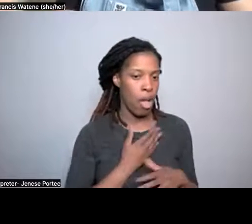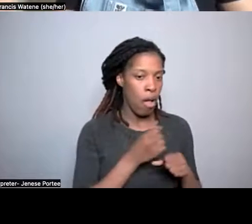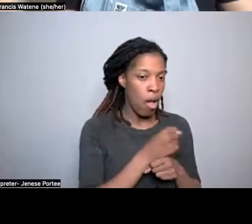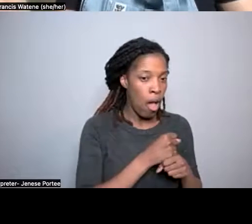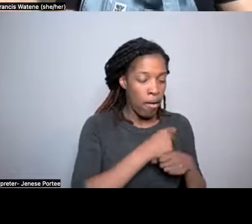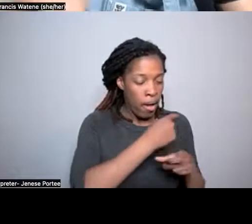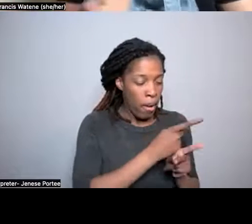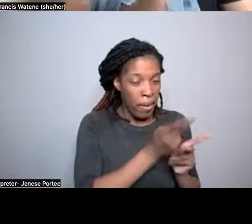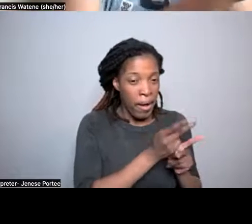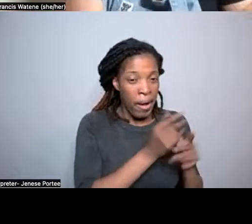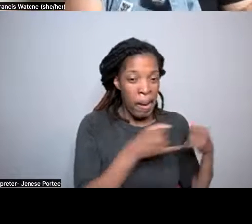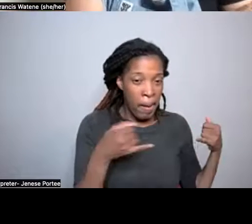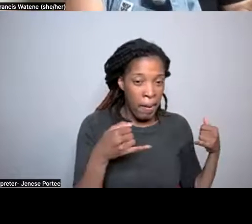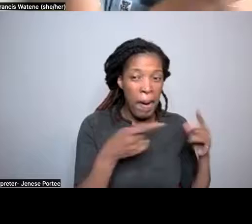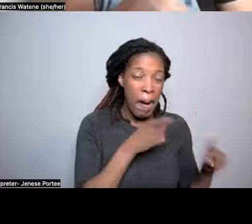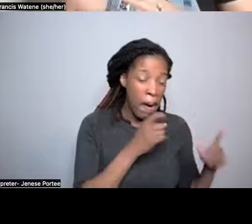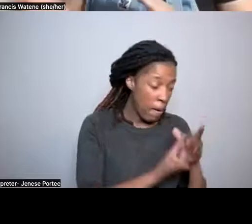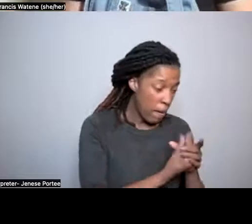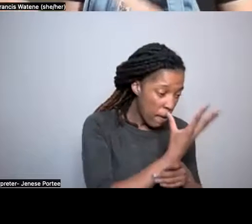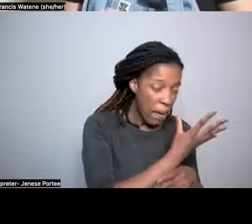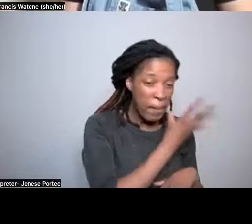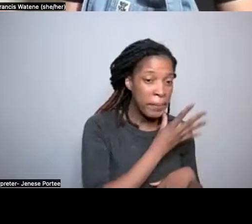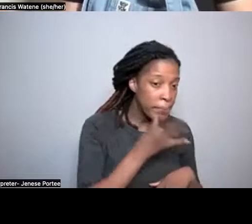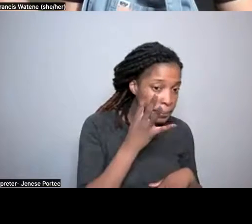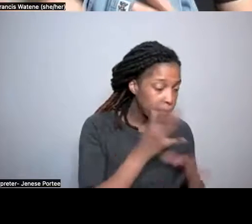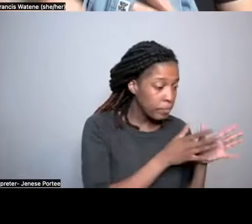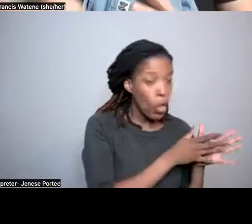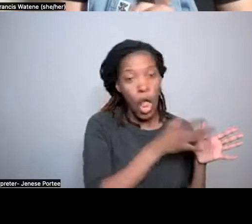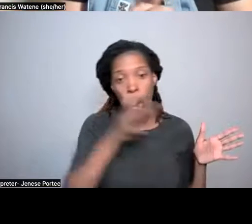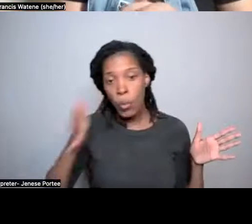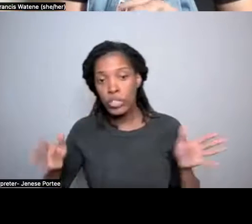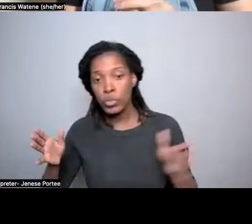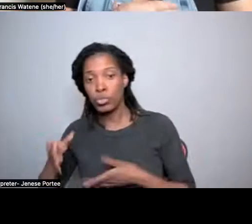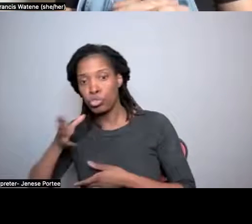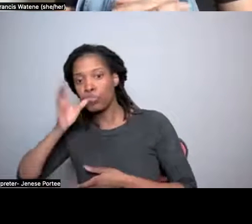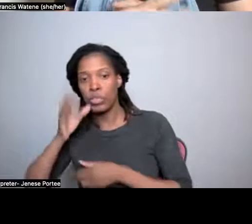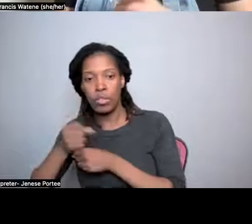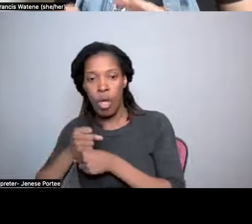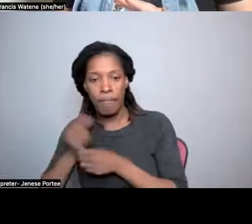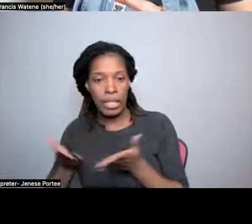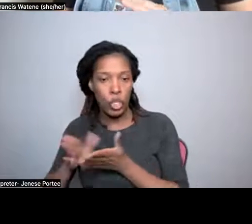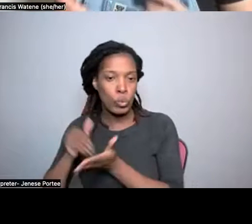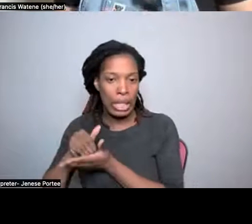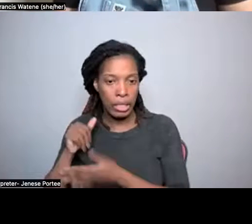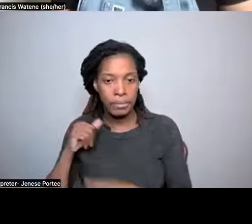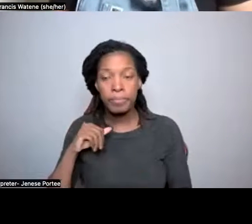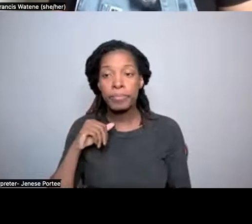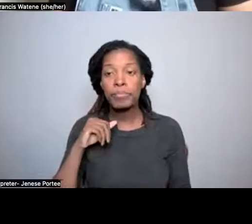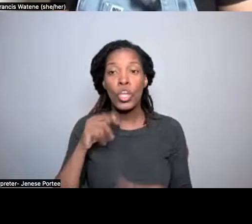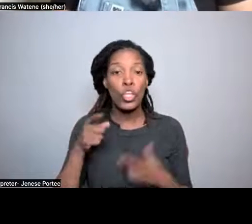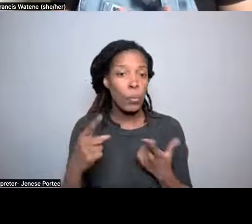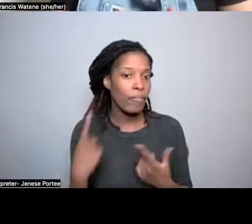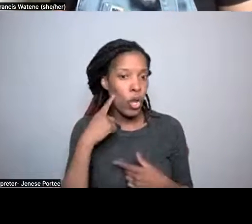production line, from when it's grown in Mexico to when you drink the coffee in Aotearoa, New Zealand. Now, you would have heard me